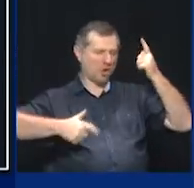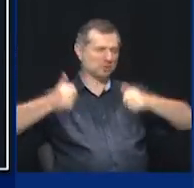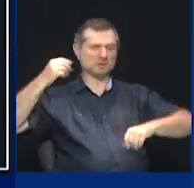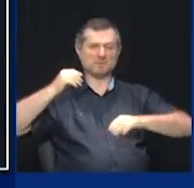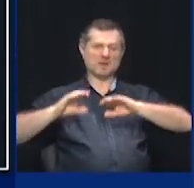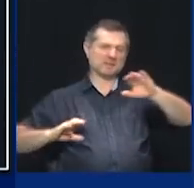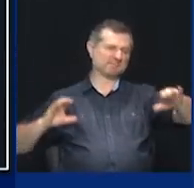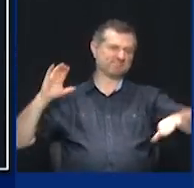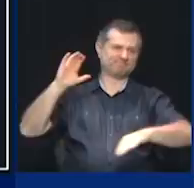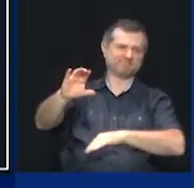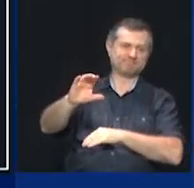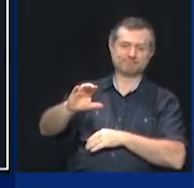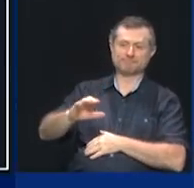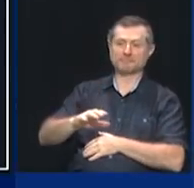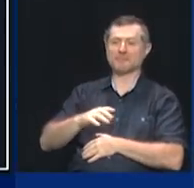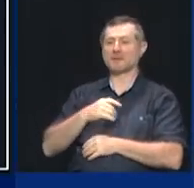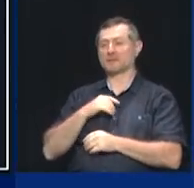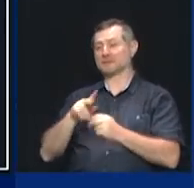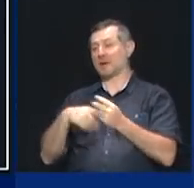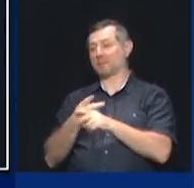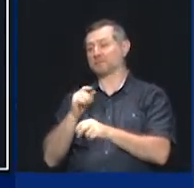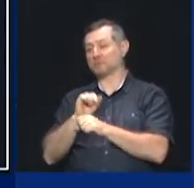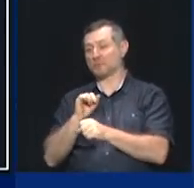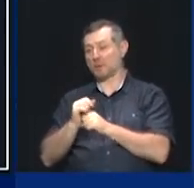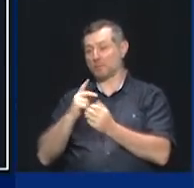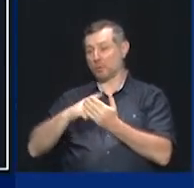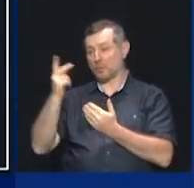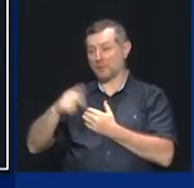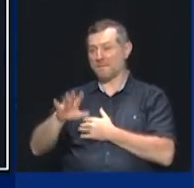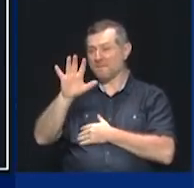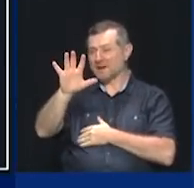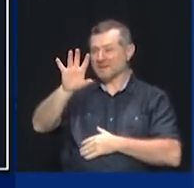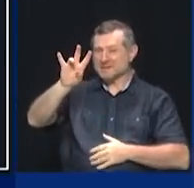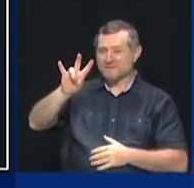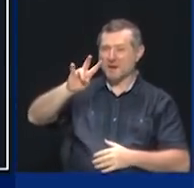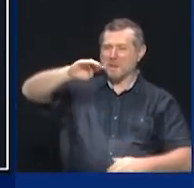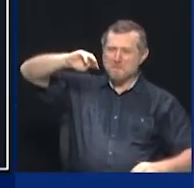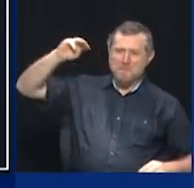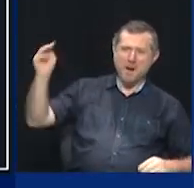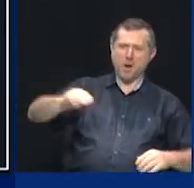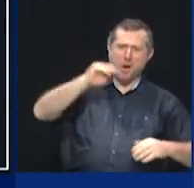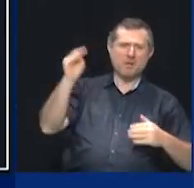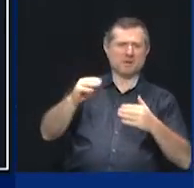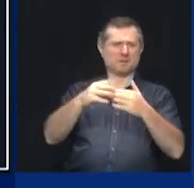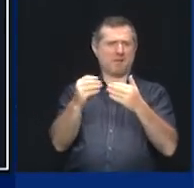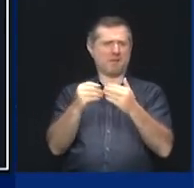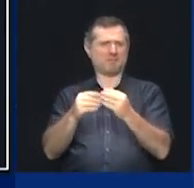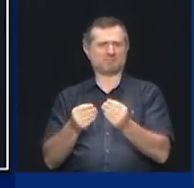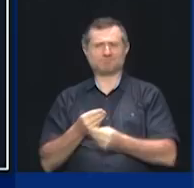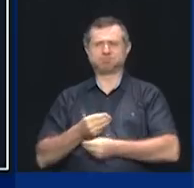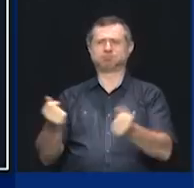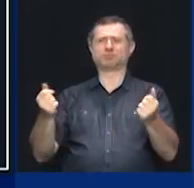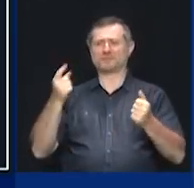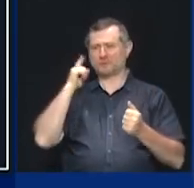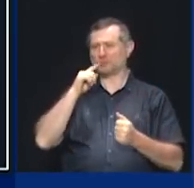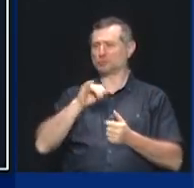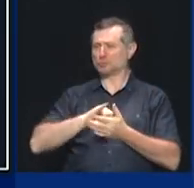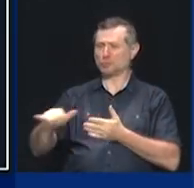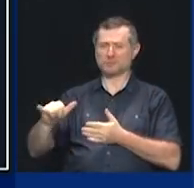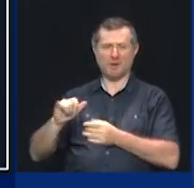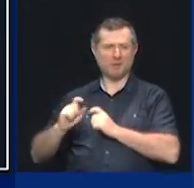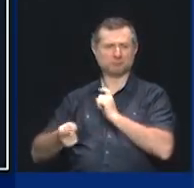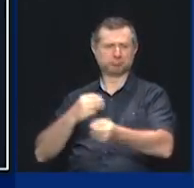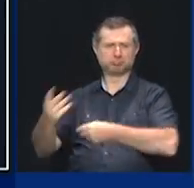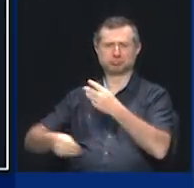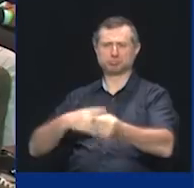this type of jobs program ever, $57 million from the state of New York to create